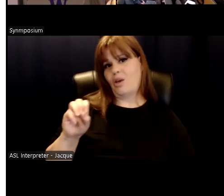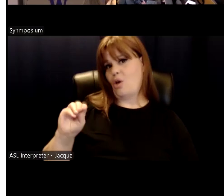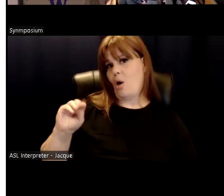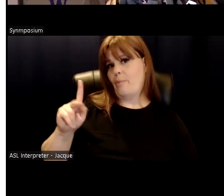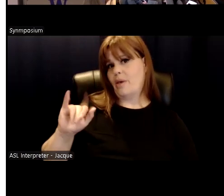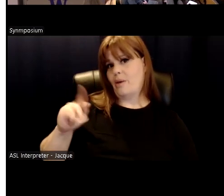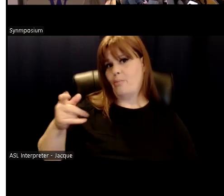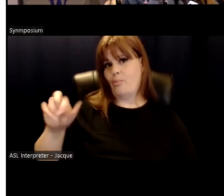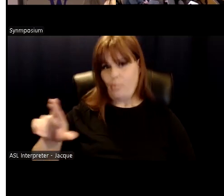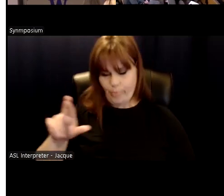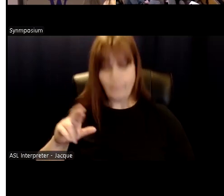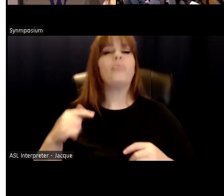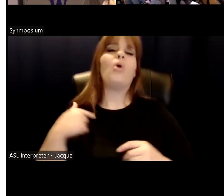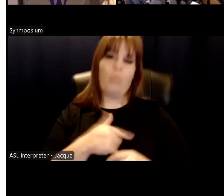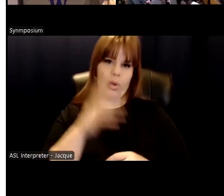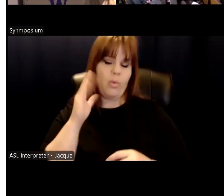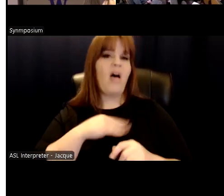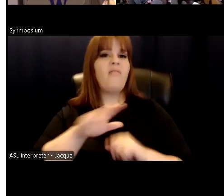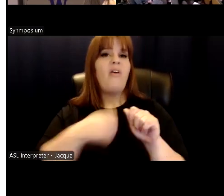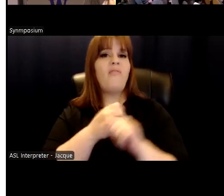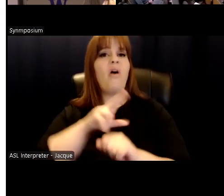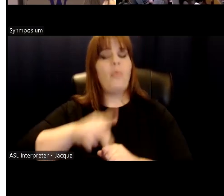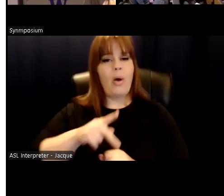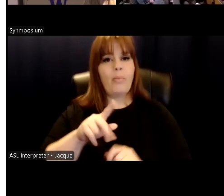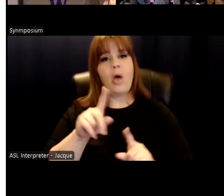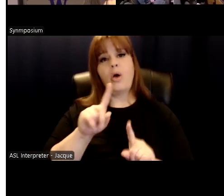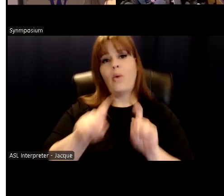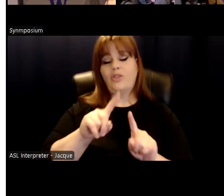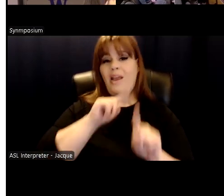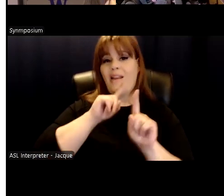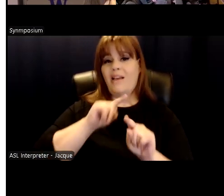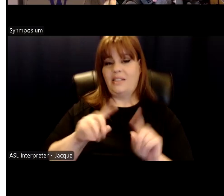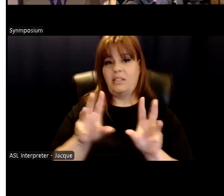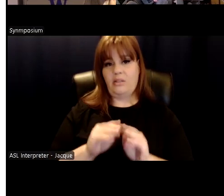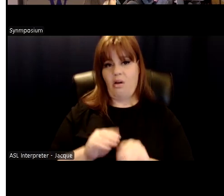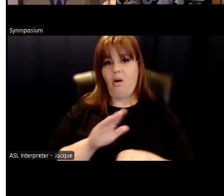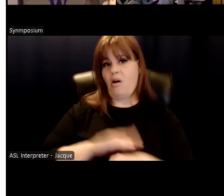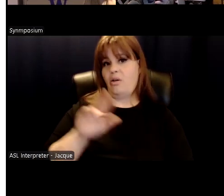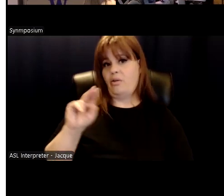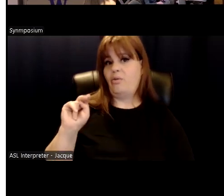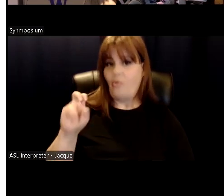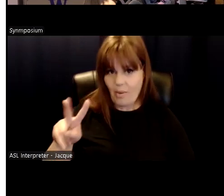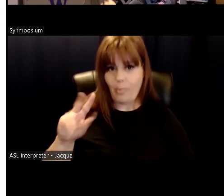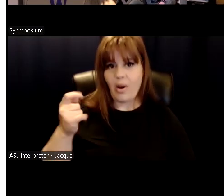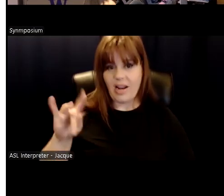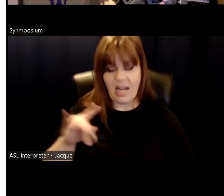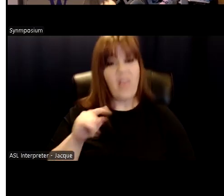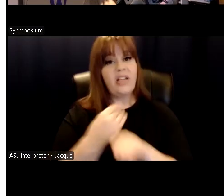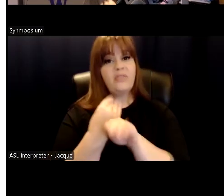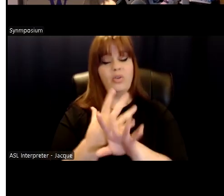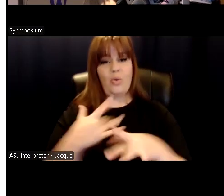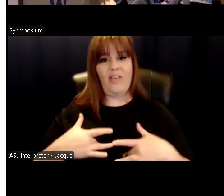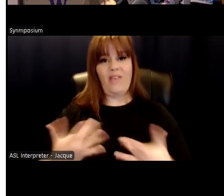be holding a follow-up Q&A session on November 18th. This virtual event will be held